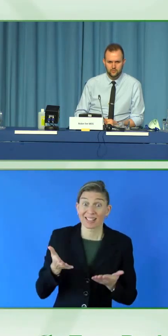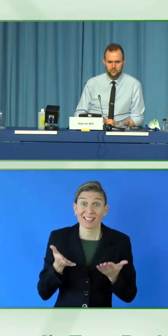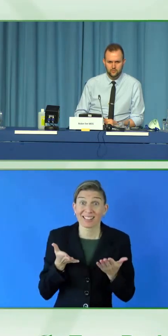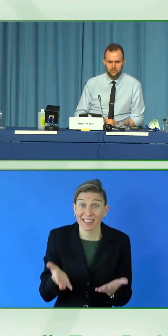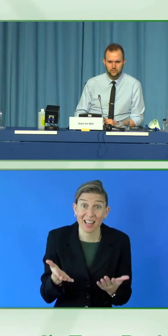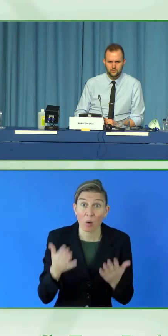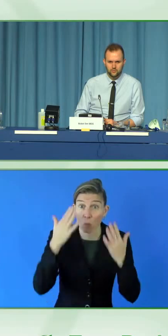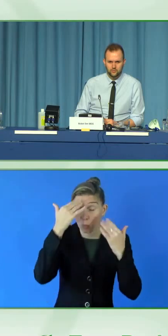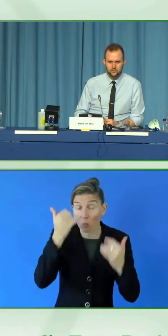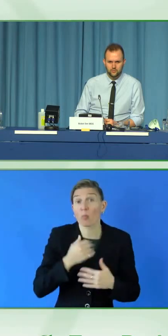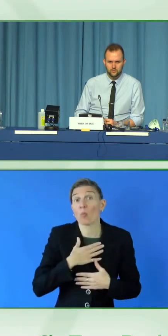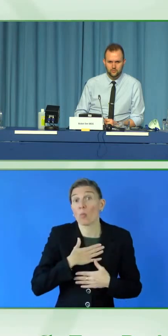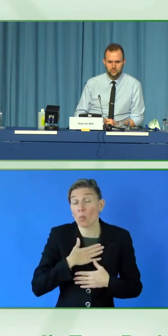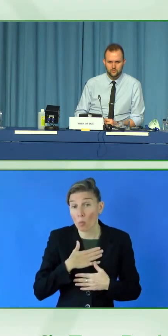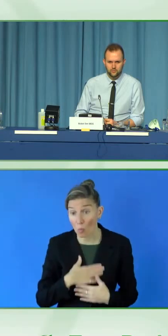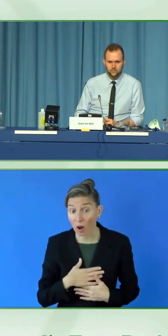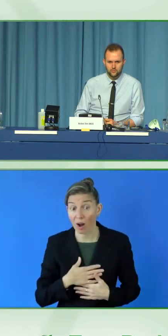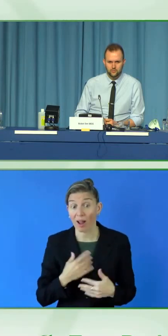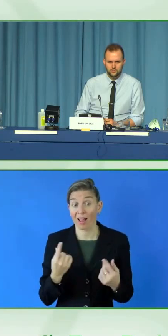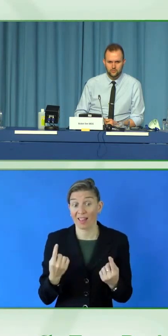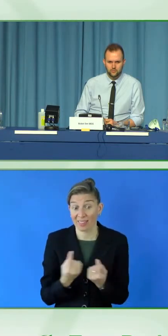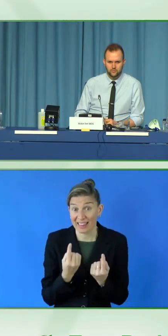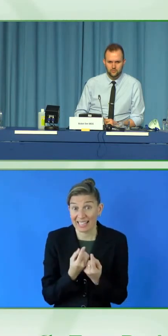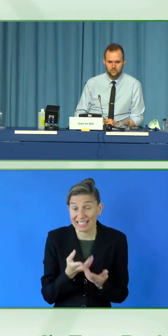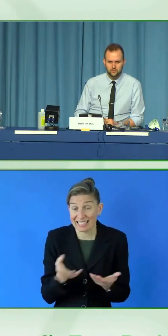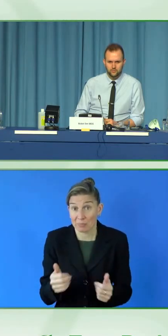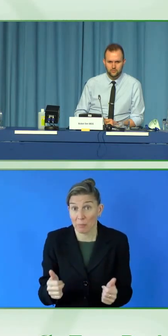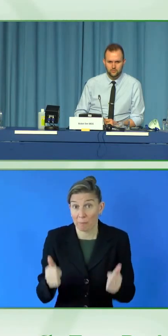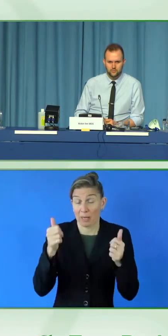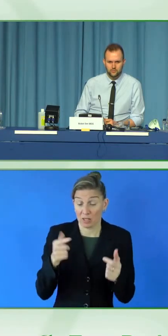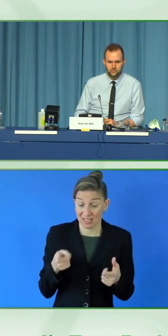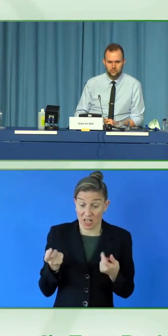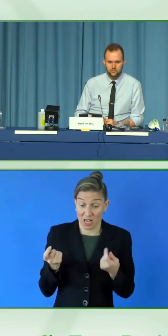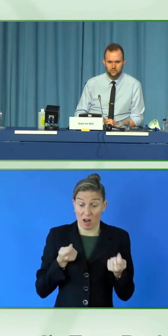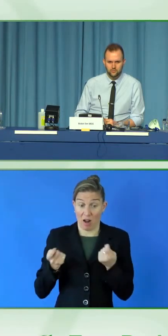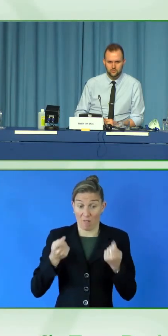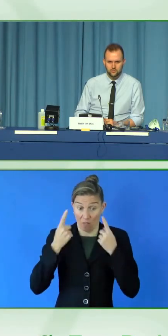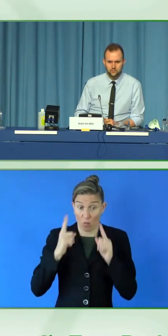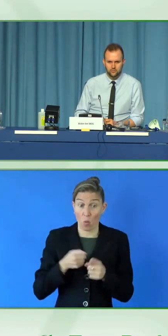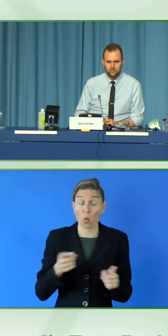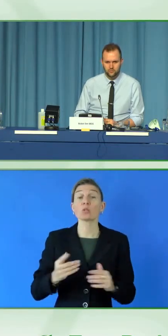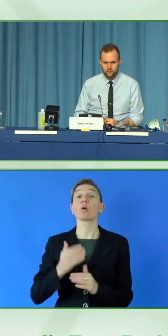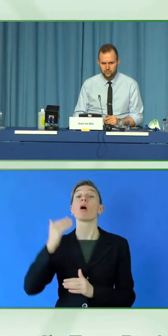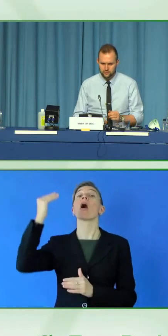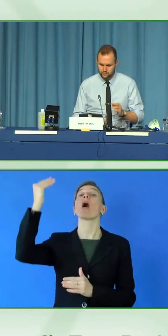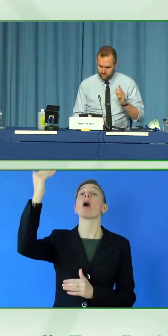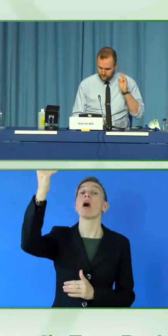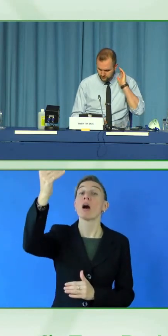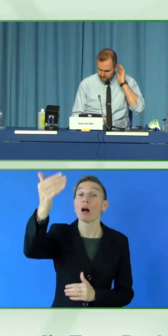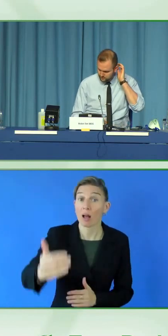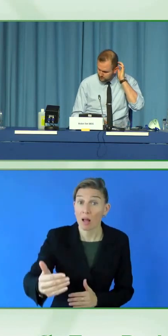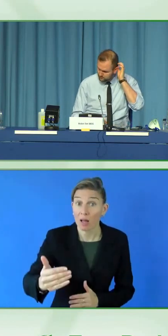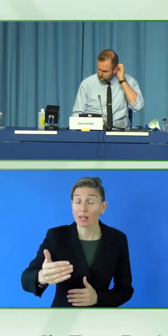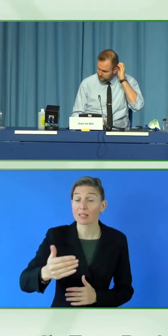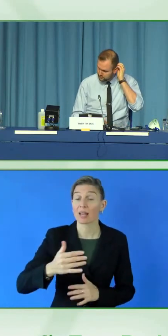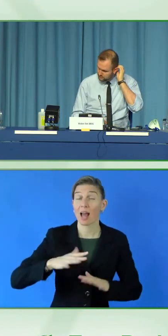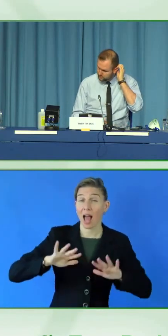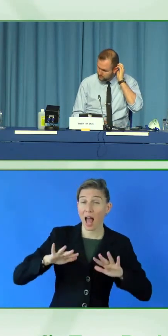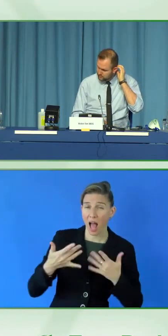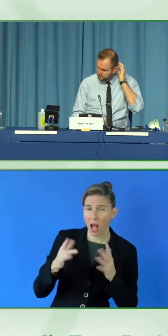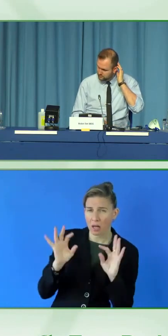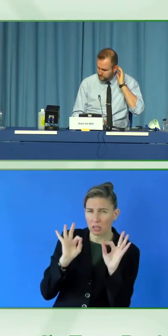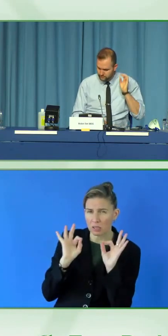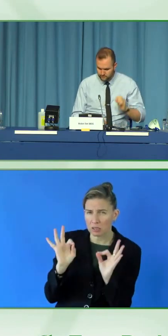who they support, for the people that they govern. So ultimately, it's about articulating or